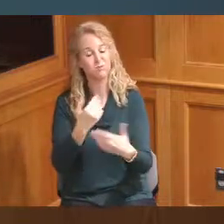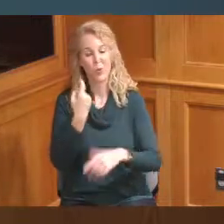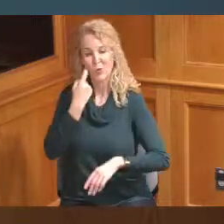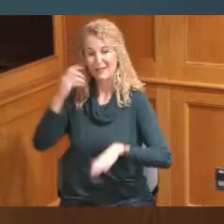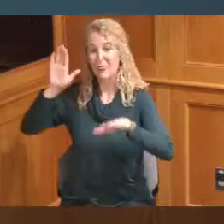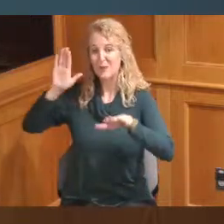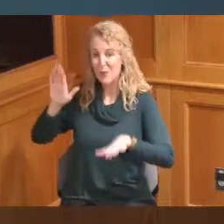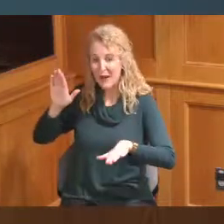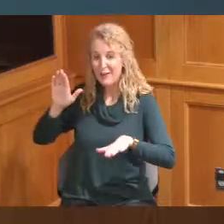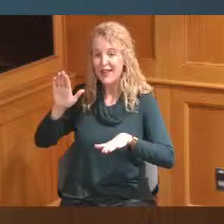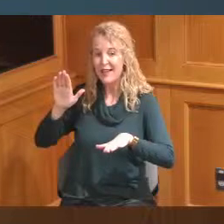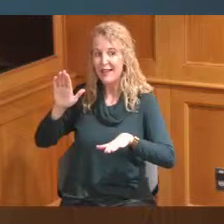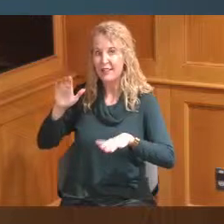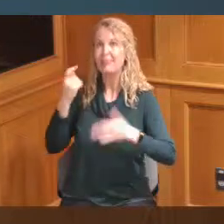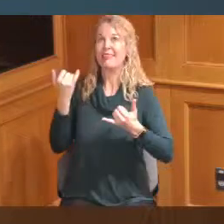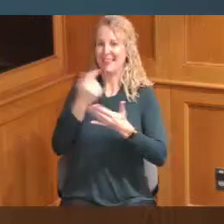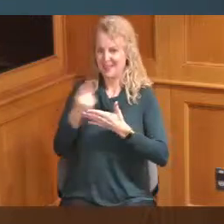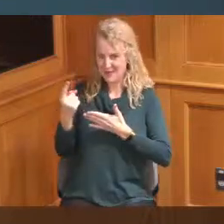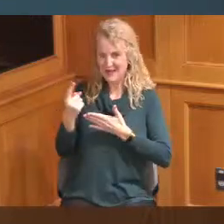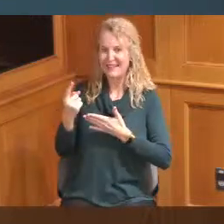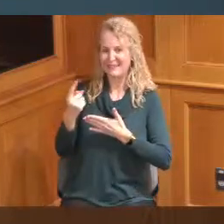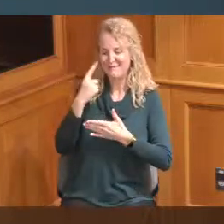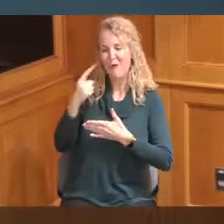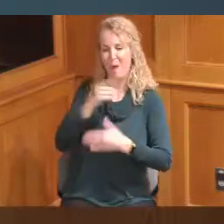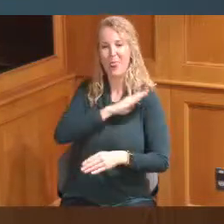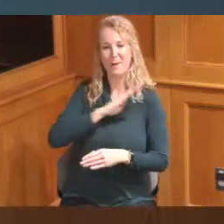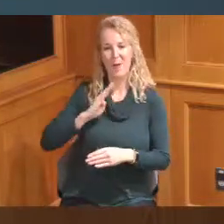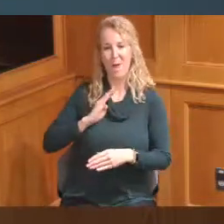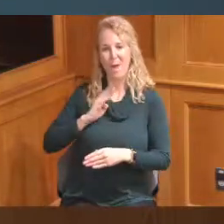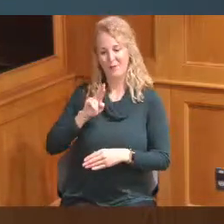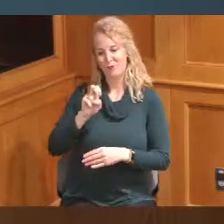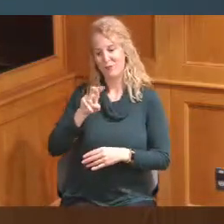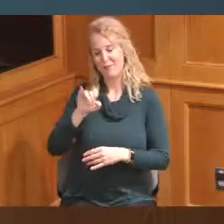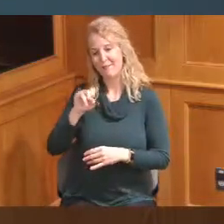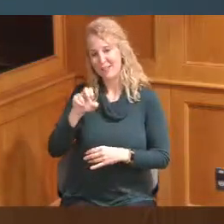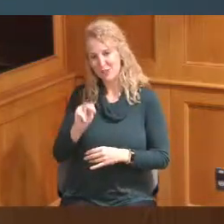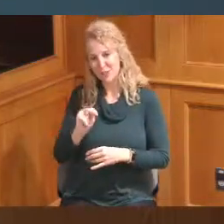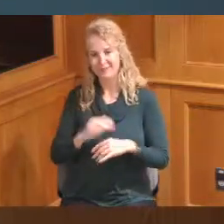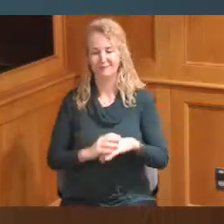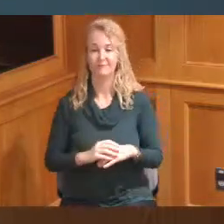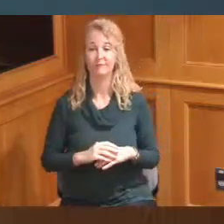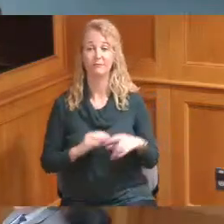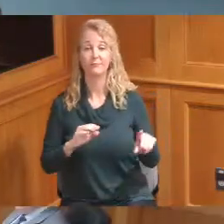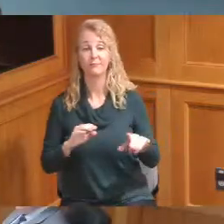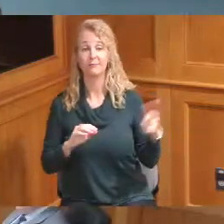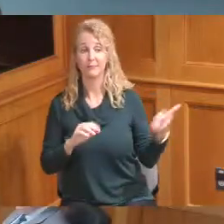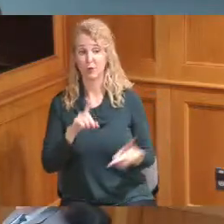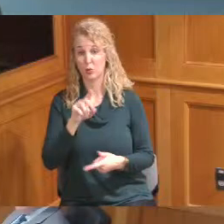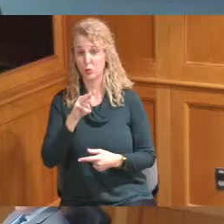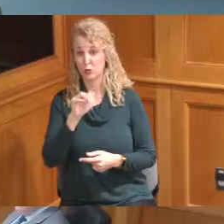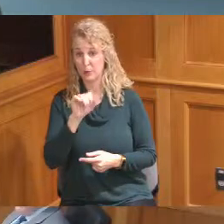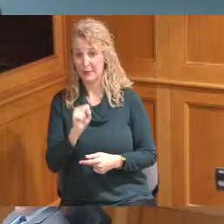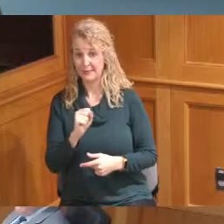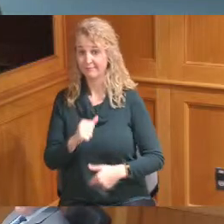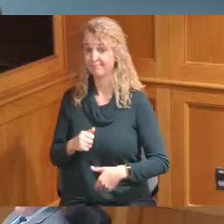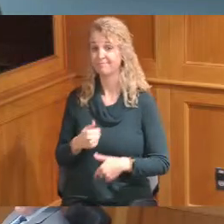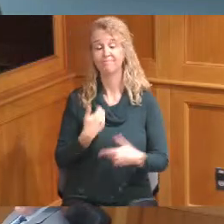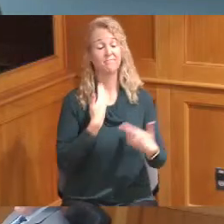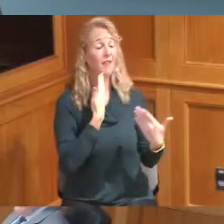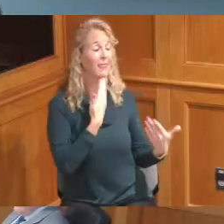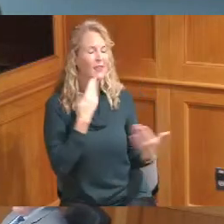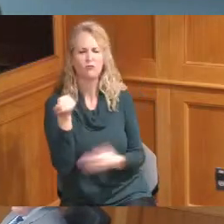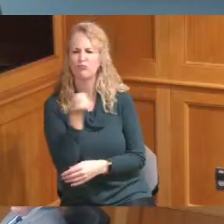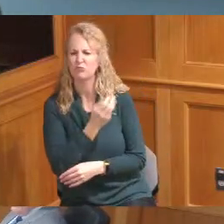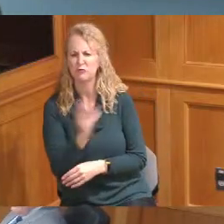in this week for the Board of Revisions as well. Commissioner Dumas. Thank you. Just a